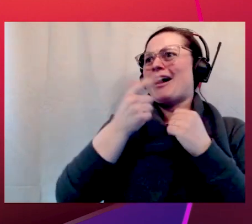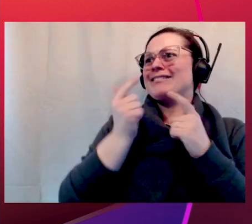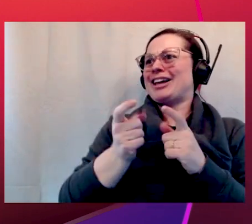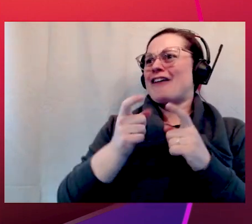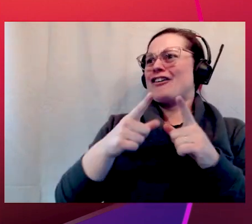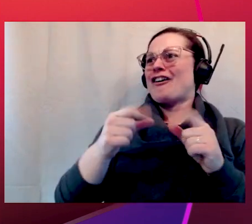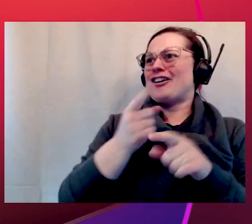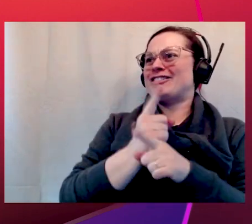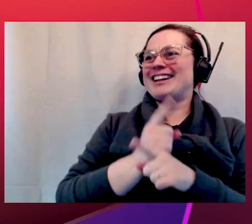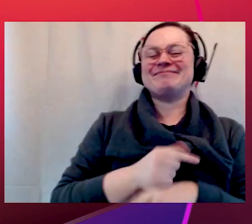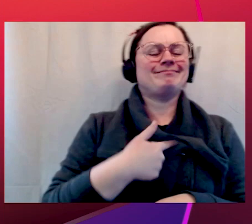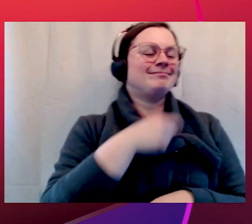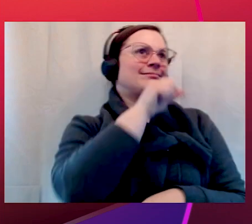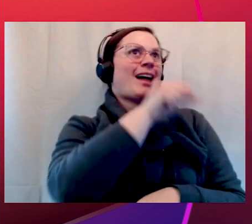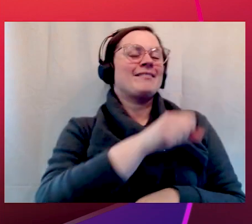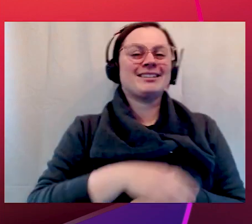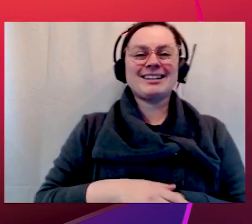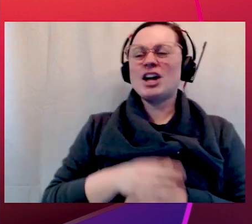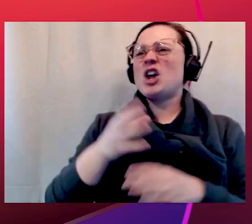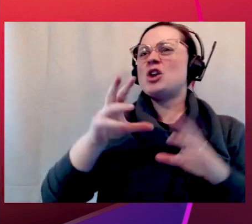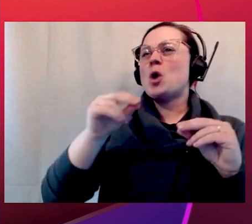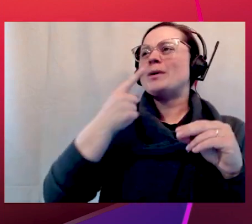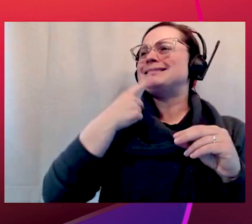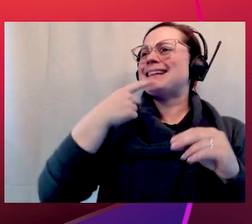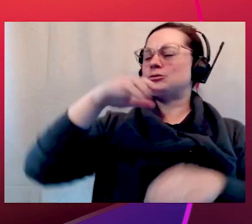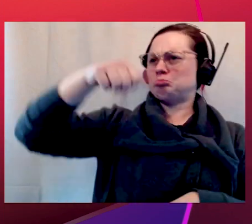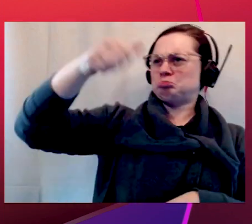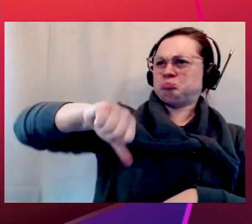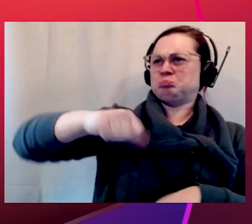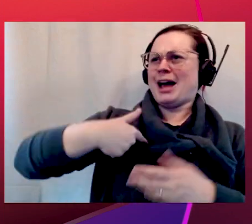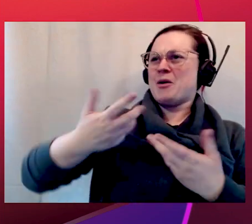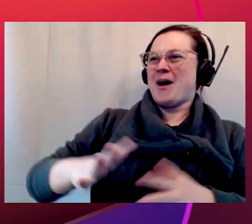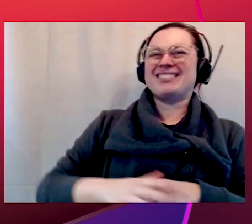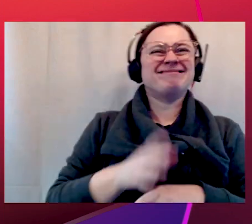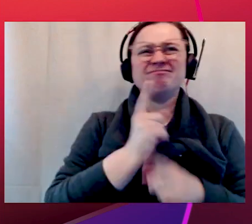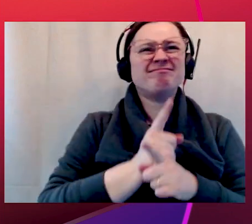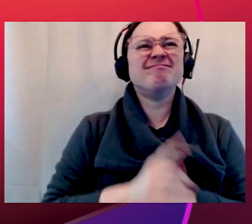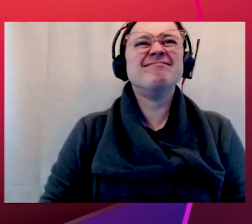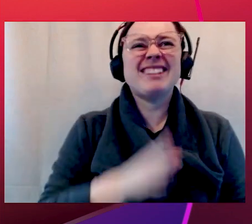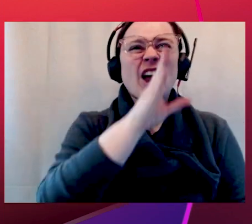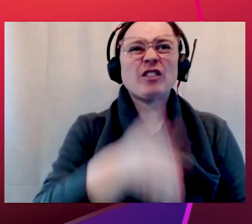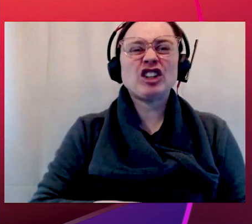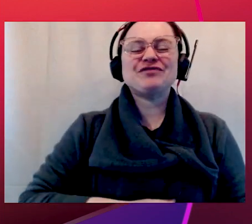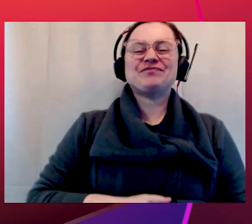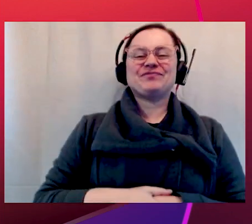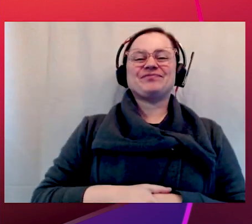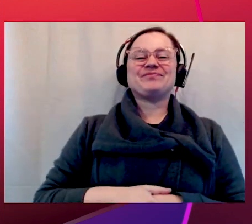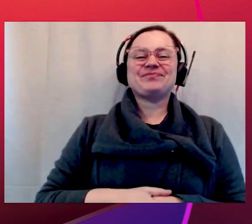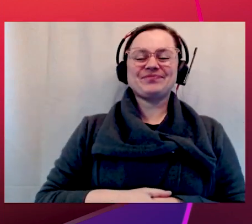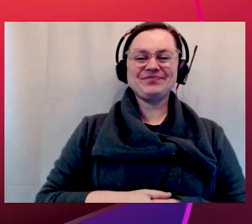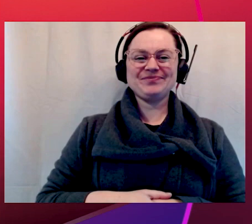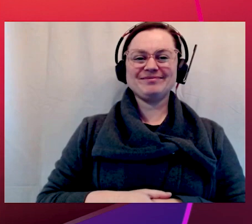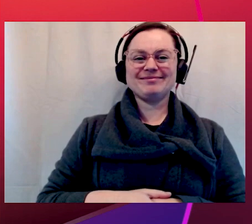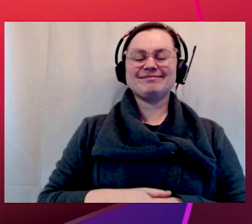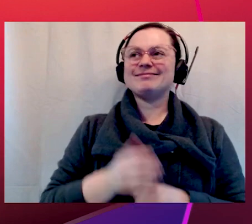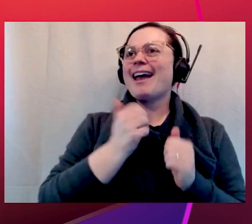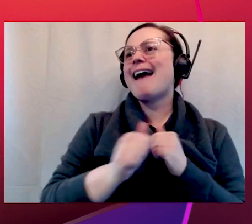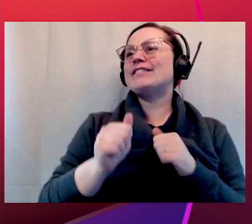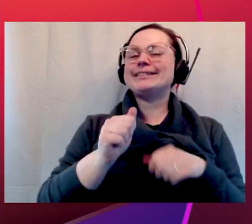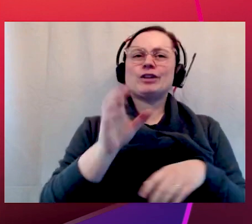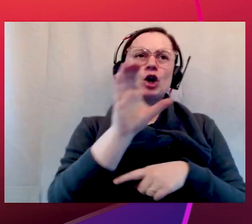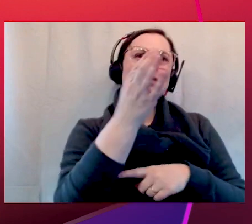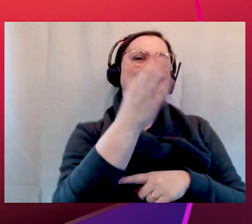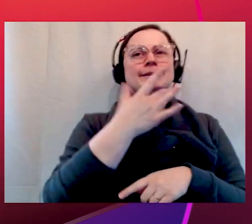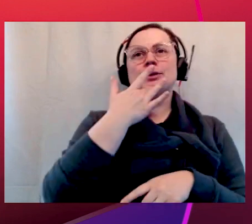Nobody's going to turn down a gift card, I don't think. And also, that is essentially what every Christmas, birthday, my